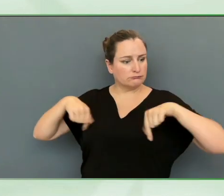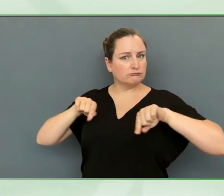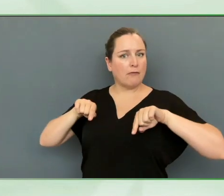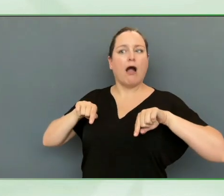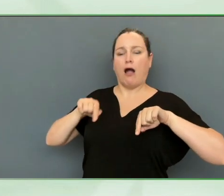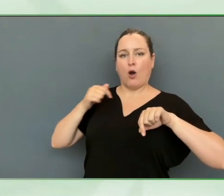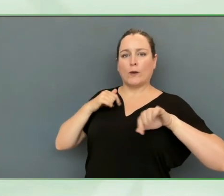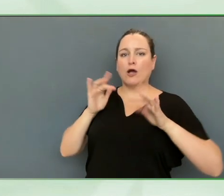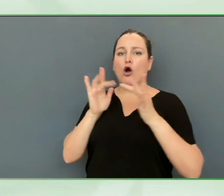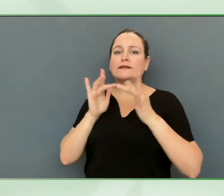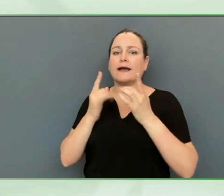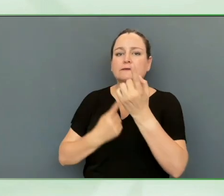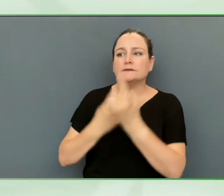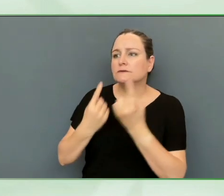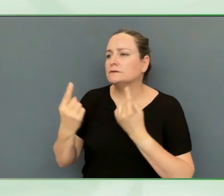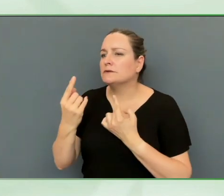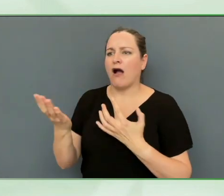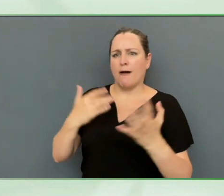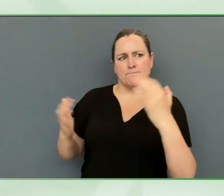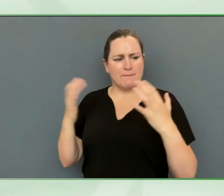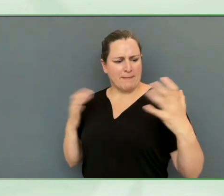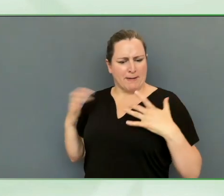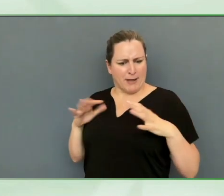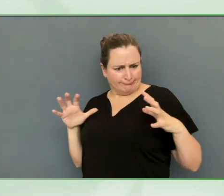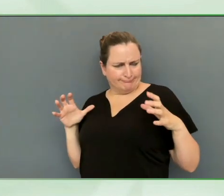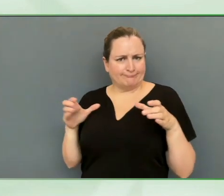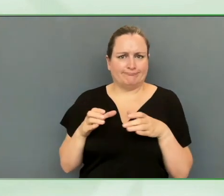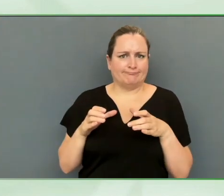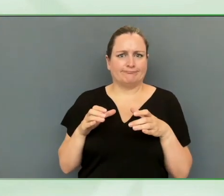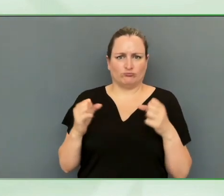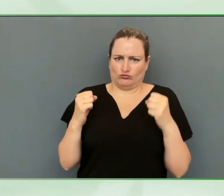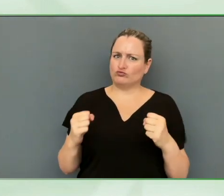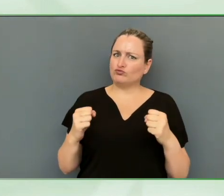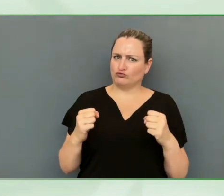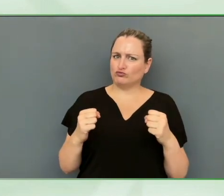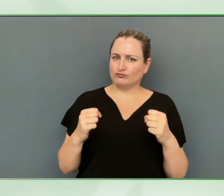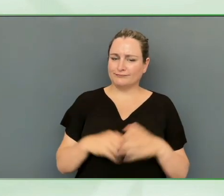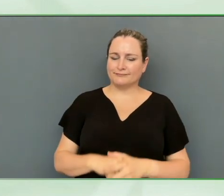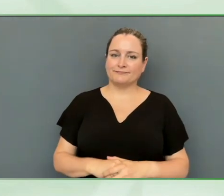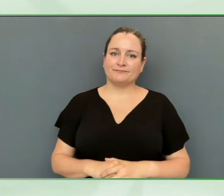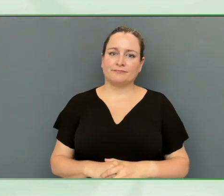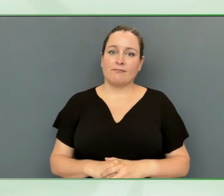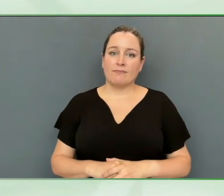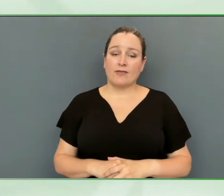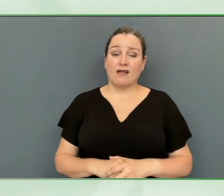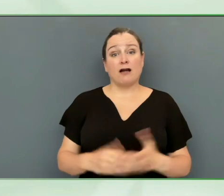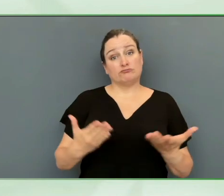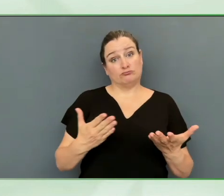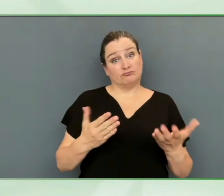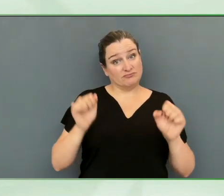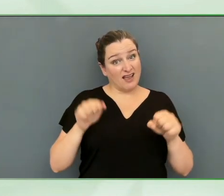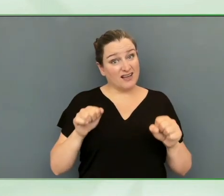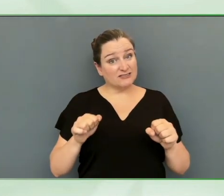stand stronger together. And we think it's really important because, as the UN treaty says about people with